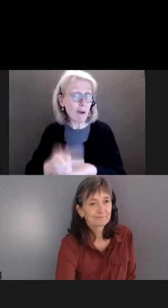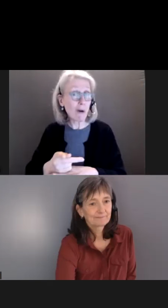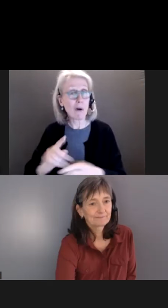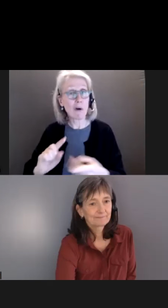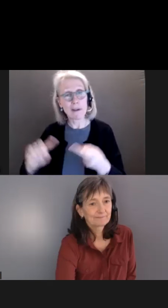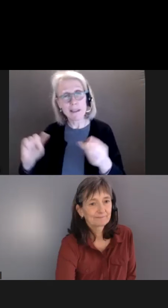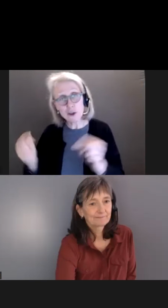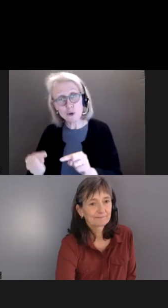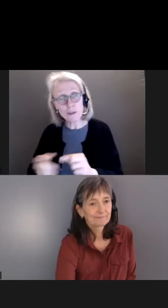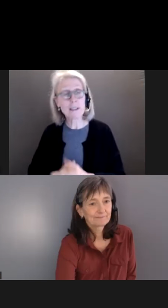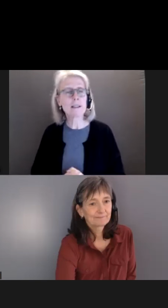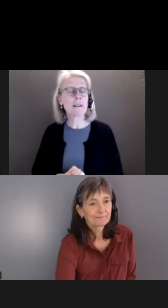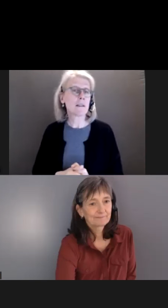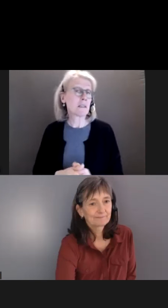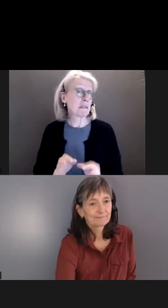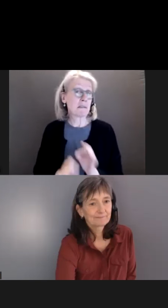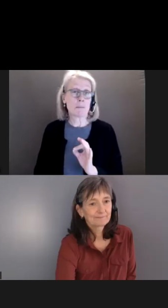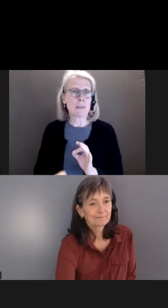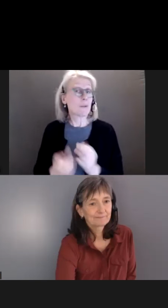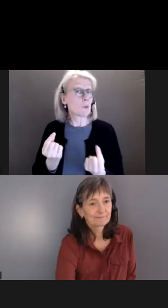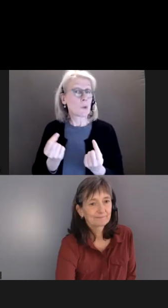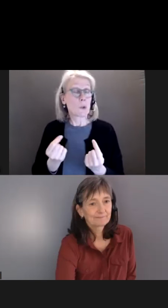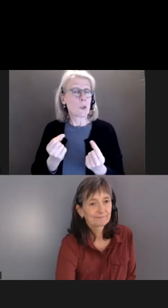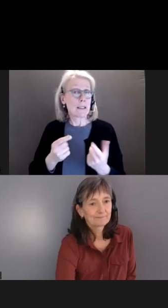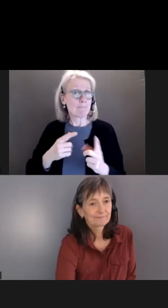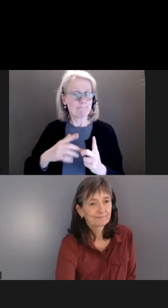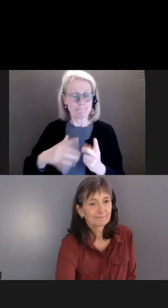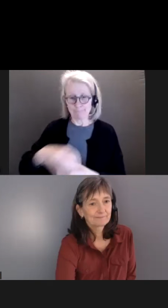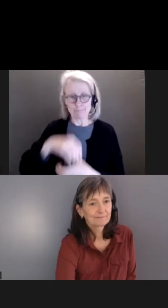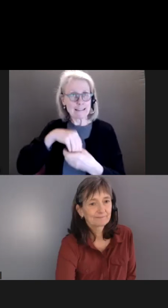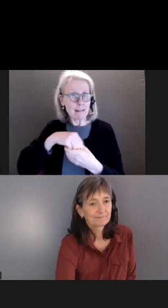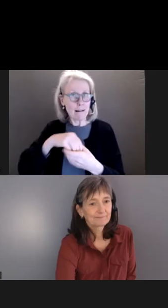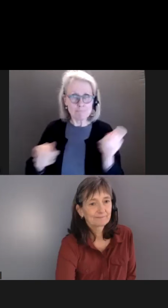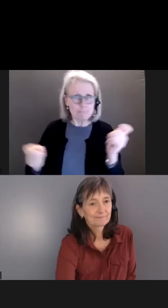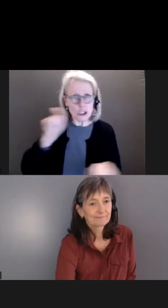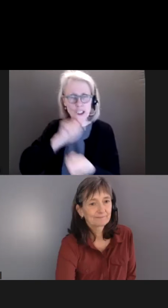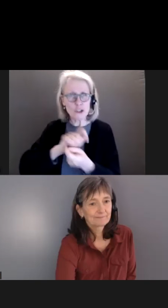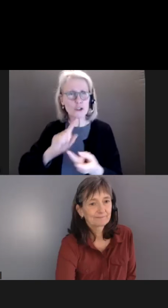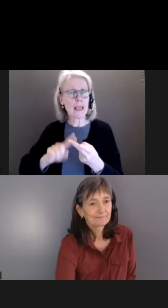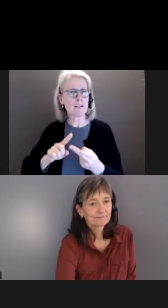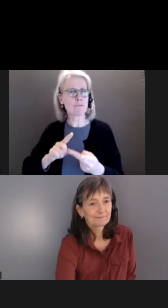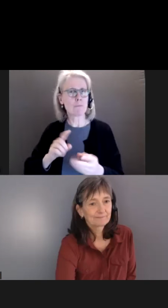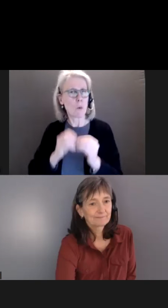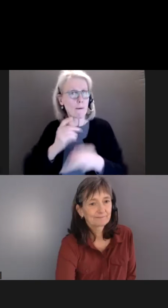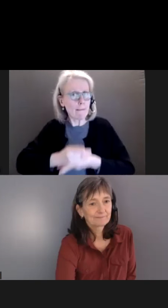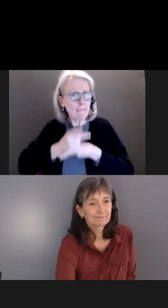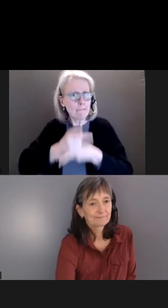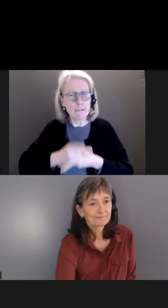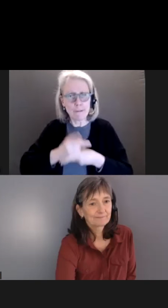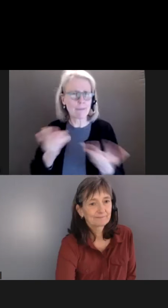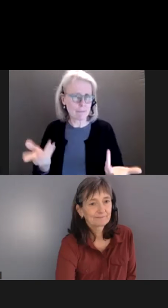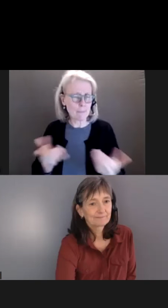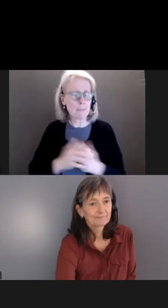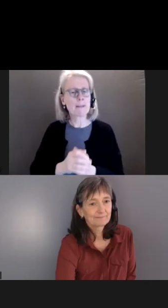of the simplest things people can do are behavioral and environmental changes to protect themselves against falls. So behavioral